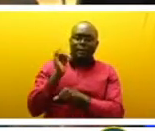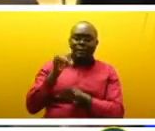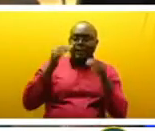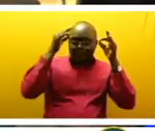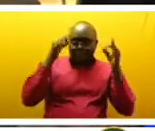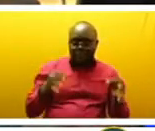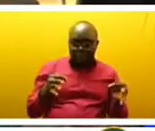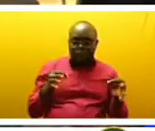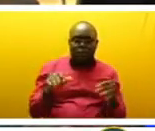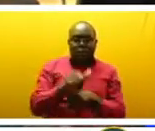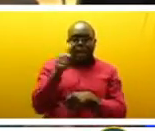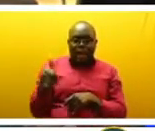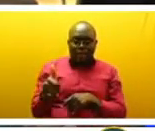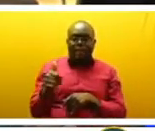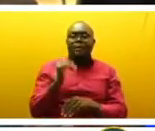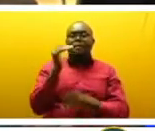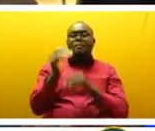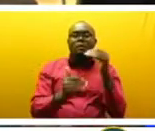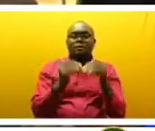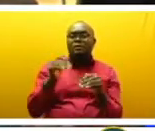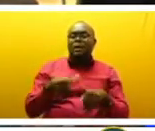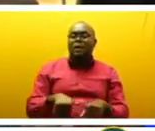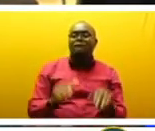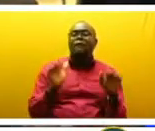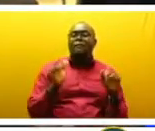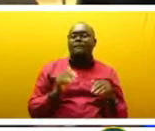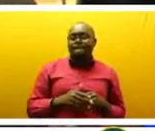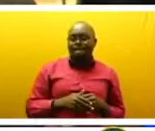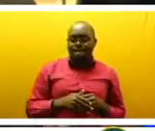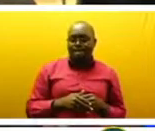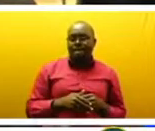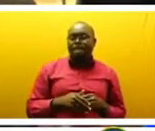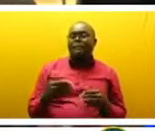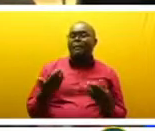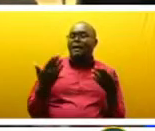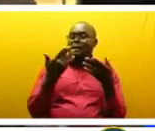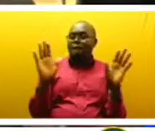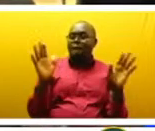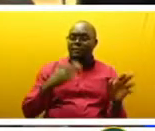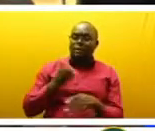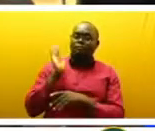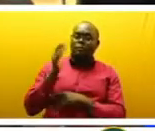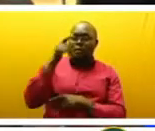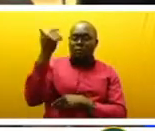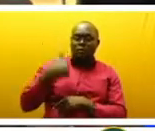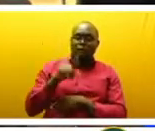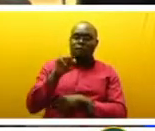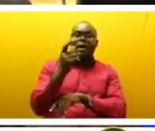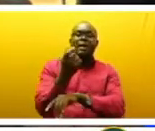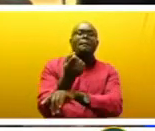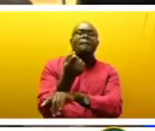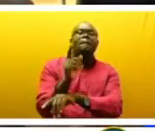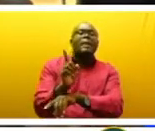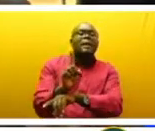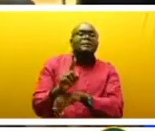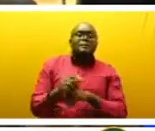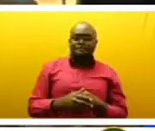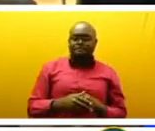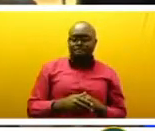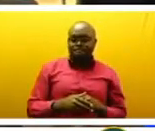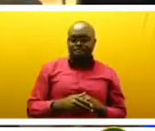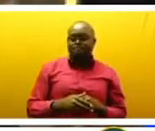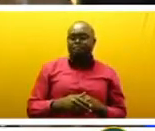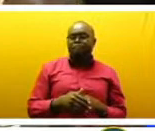other processes can follow. As I close my presentation, because I have 1 minute, I would